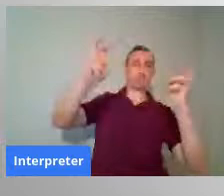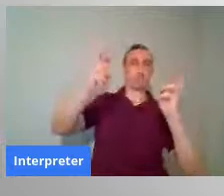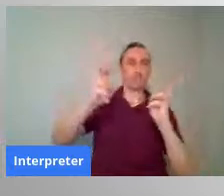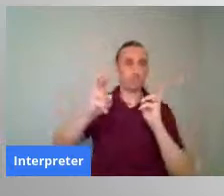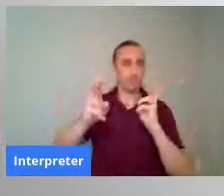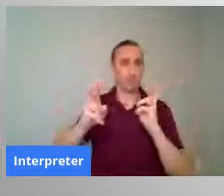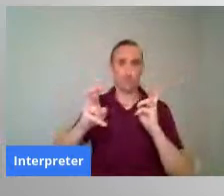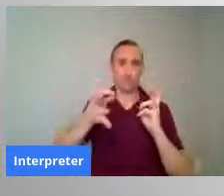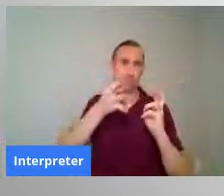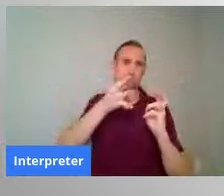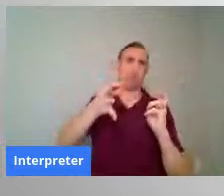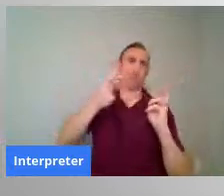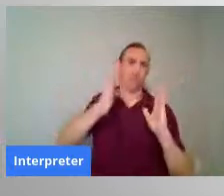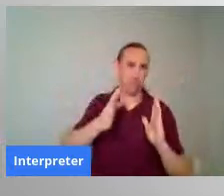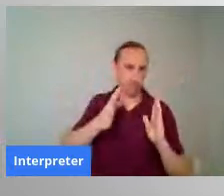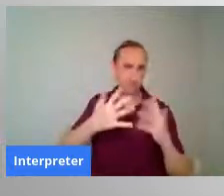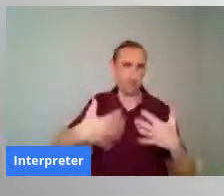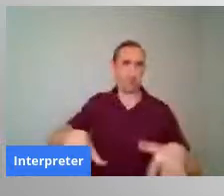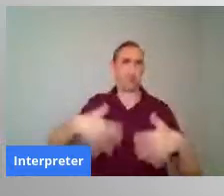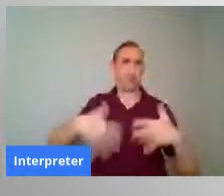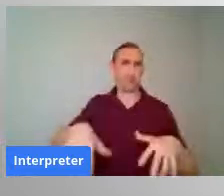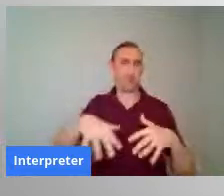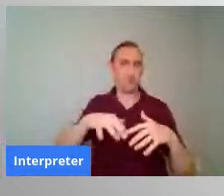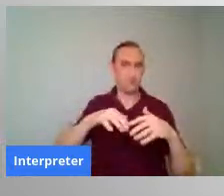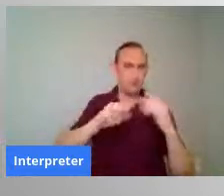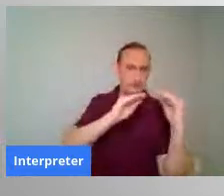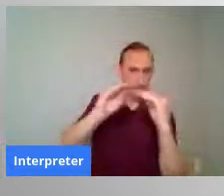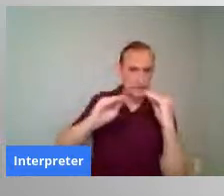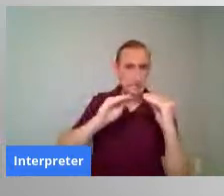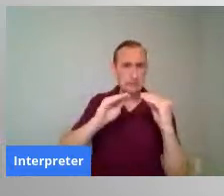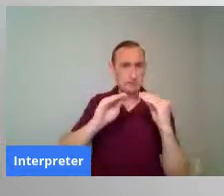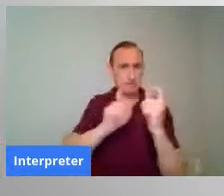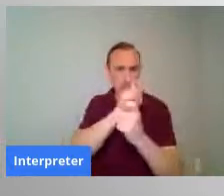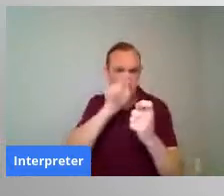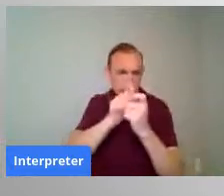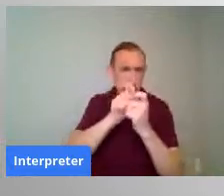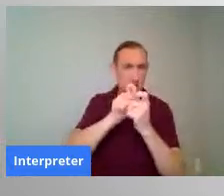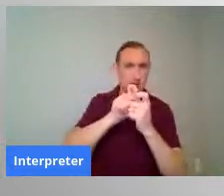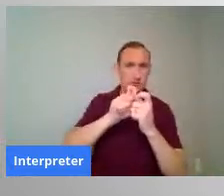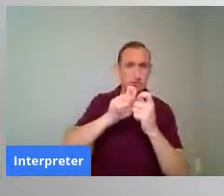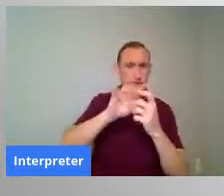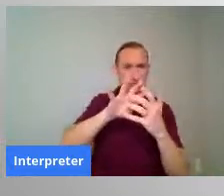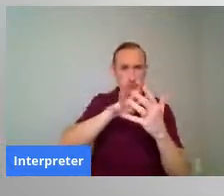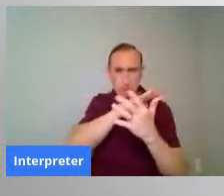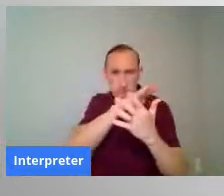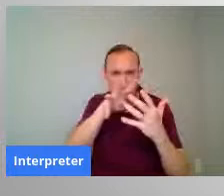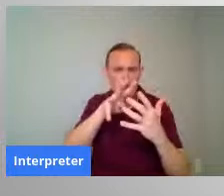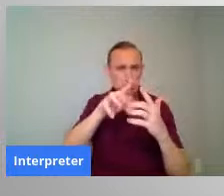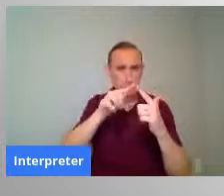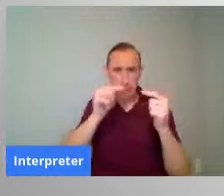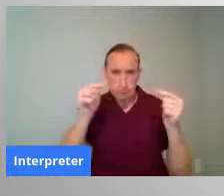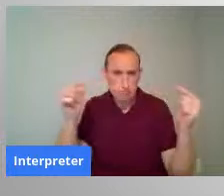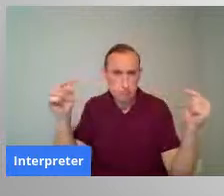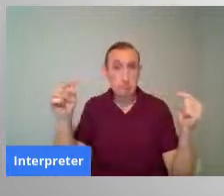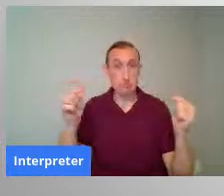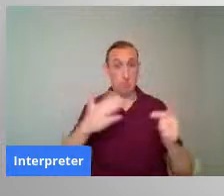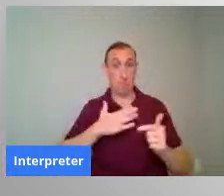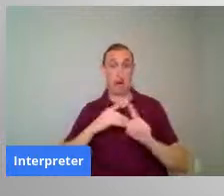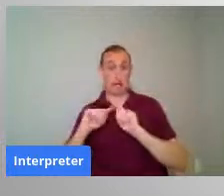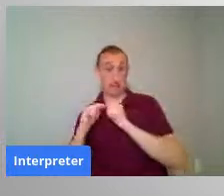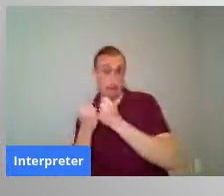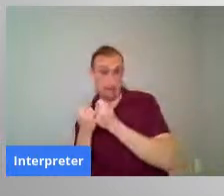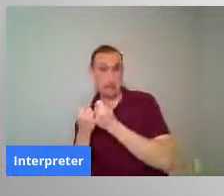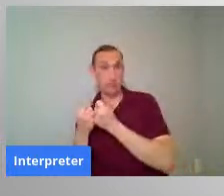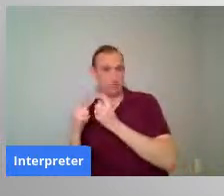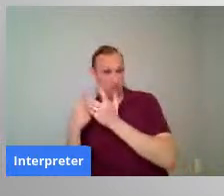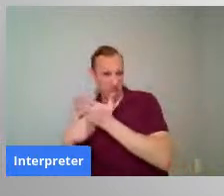rigorous environment. So that is something that I'm working on with a member of my team in the background as an online school as one option